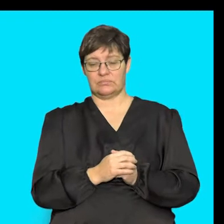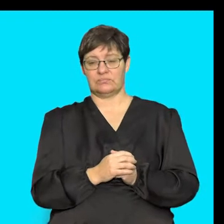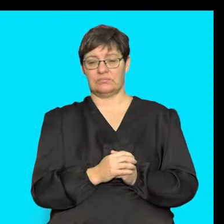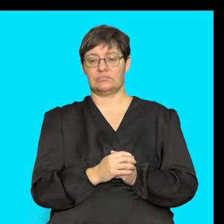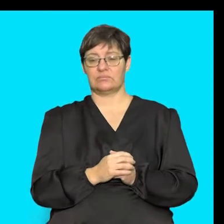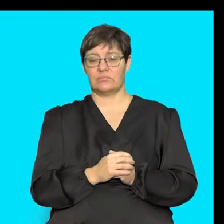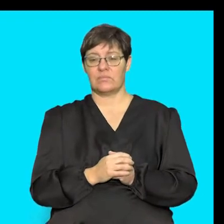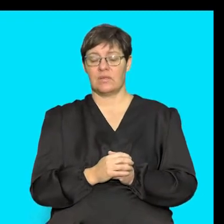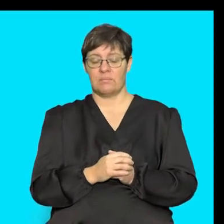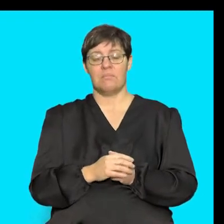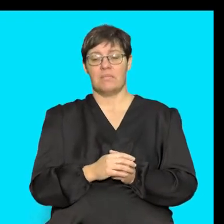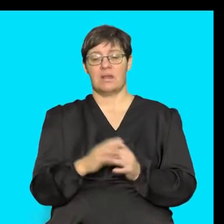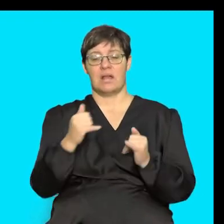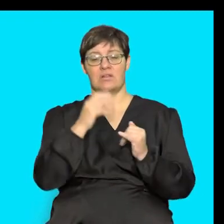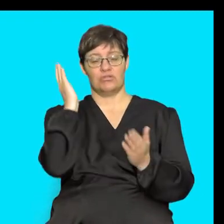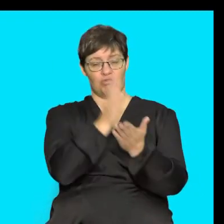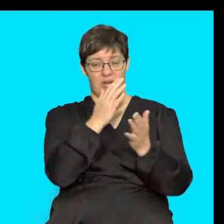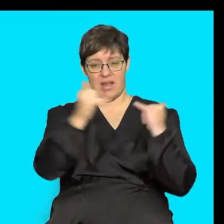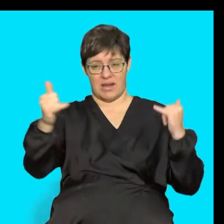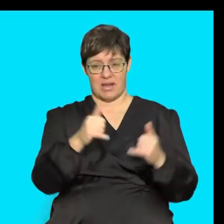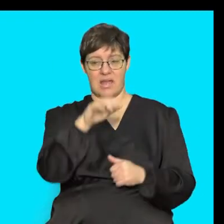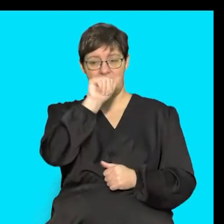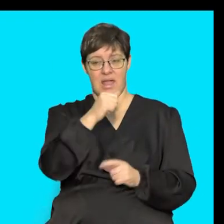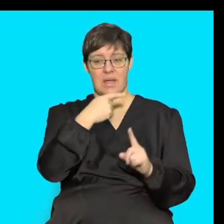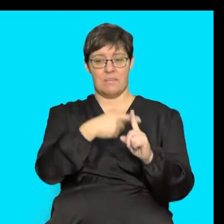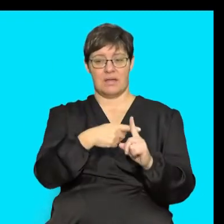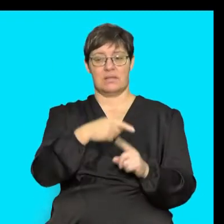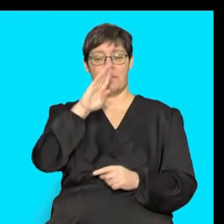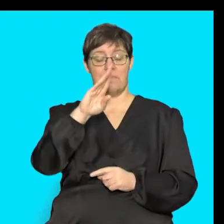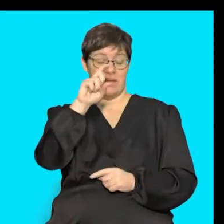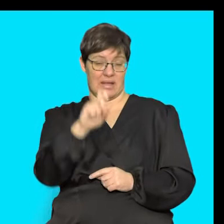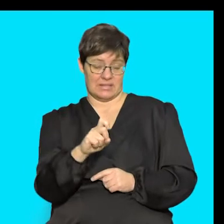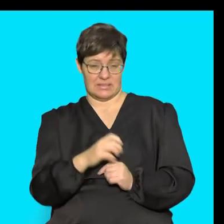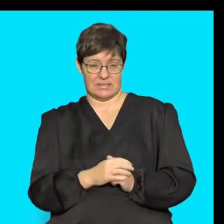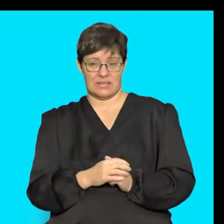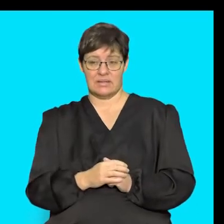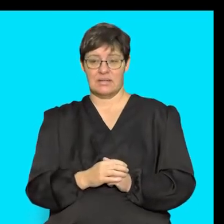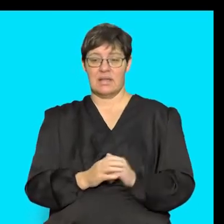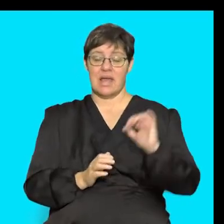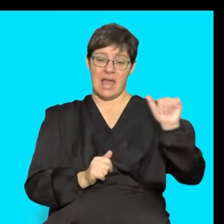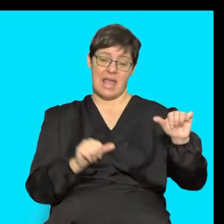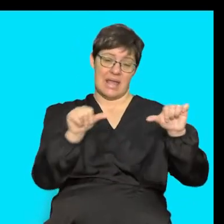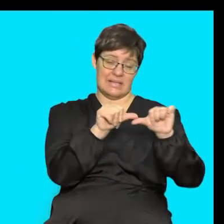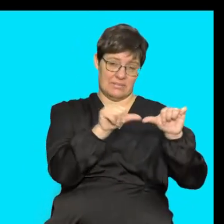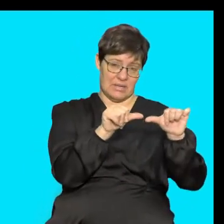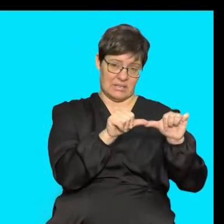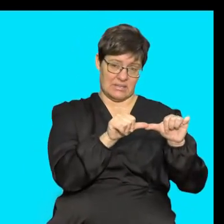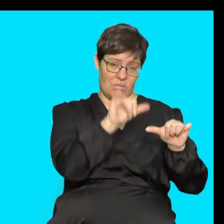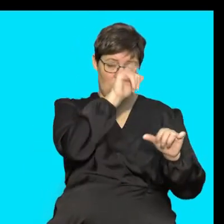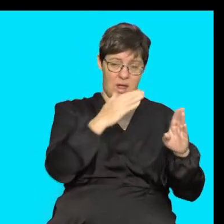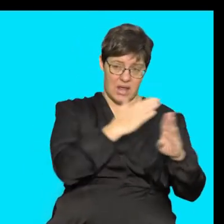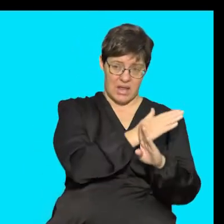the least square line, the straight line. Can you see that? Where A, B is the slope, A is the